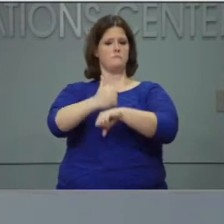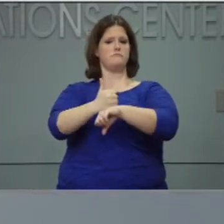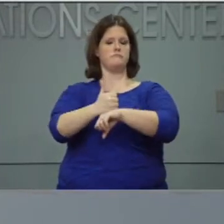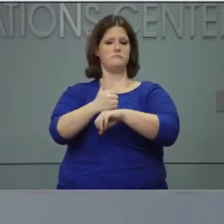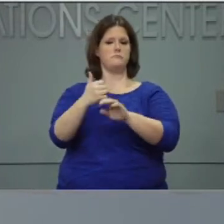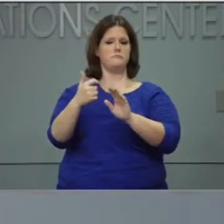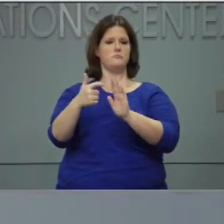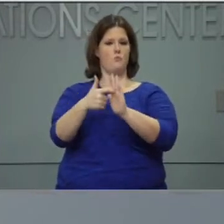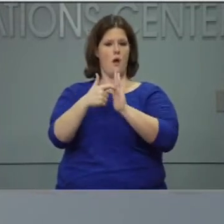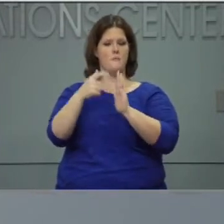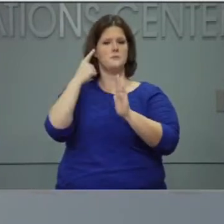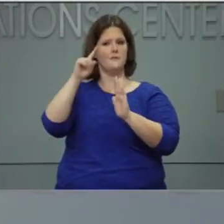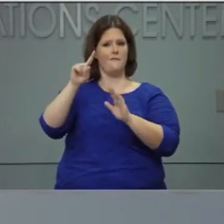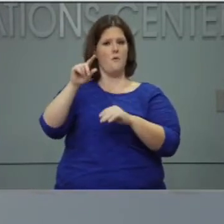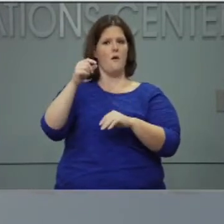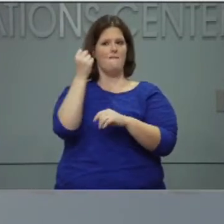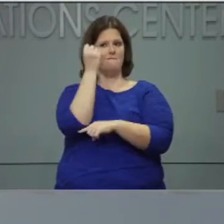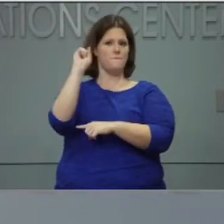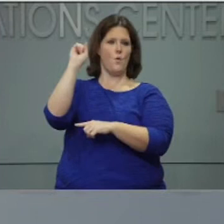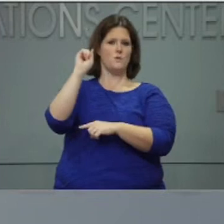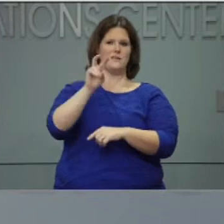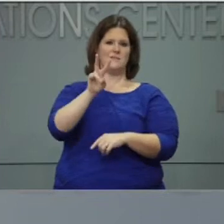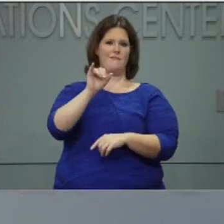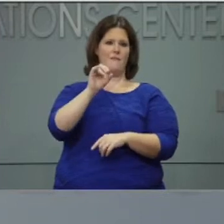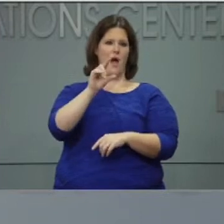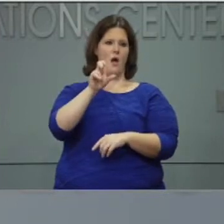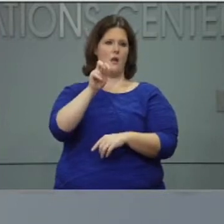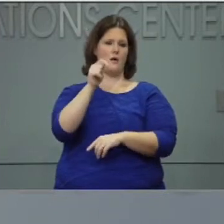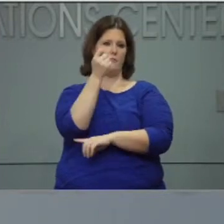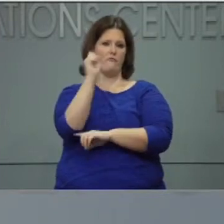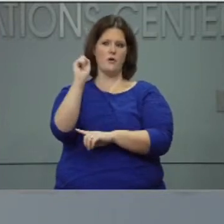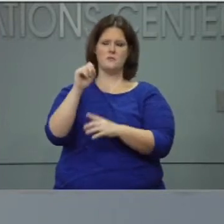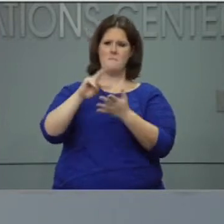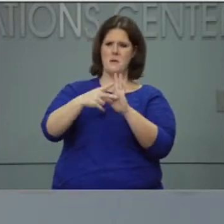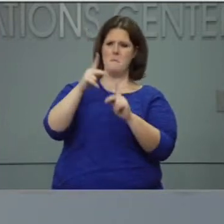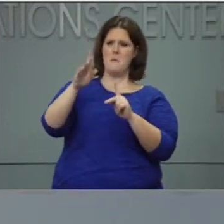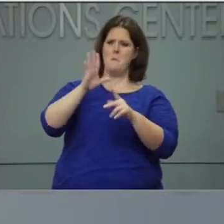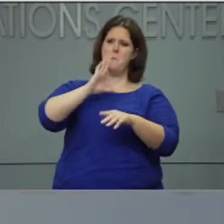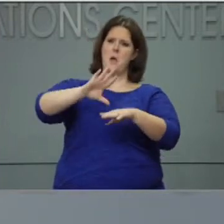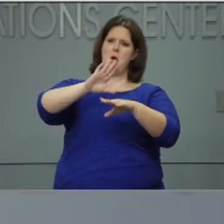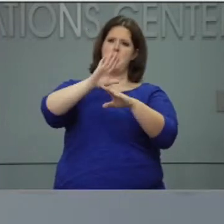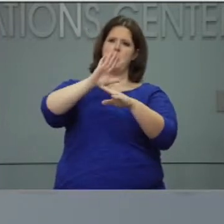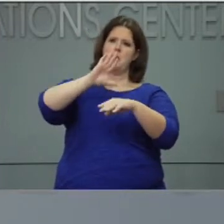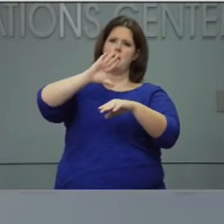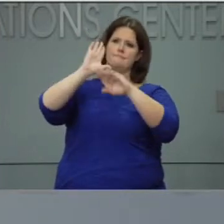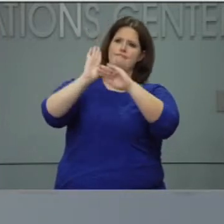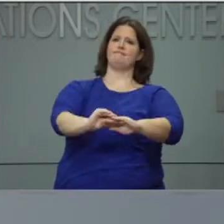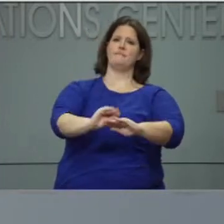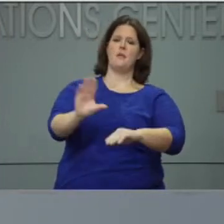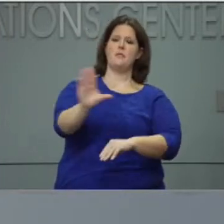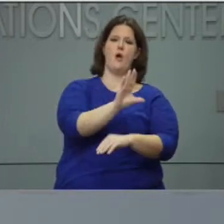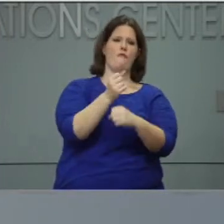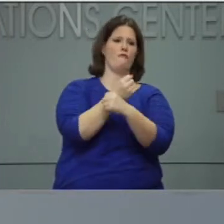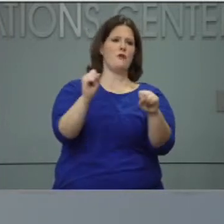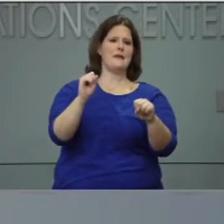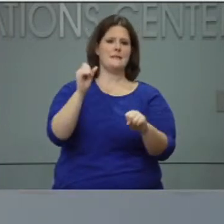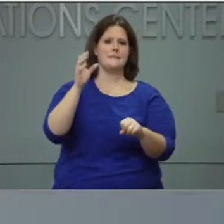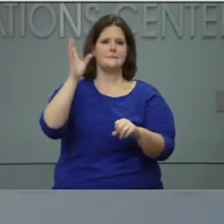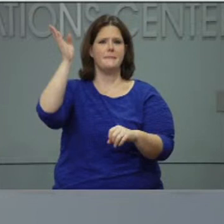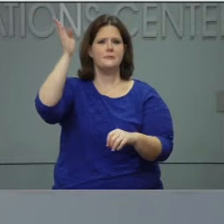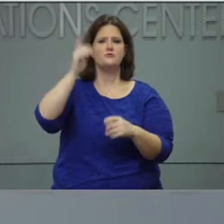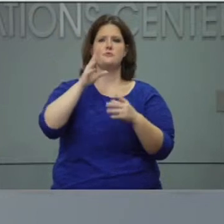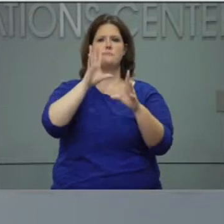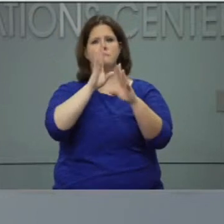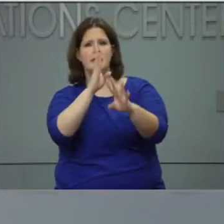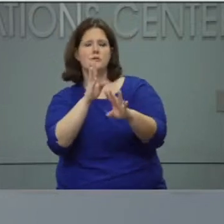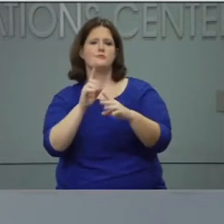have expressed concerns about a chilling effect on their free speech or right to assembly rights. I'm curious where you stand on this issue and if you